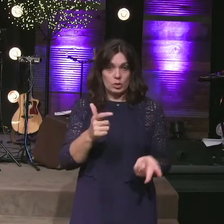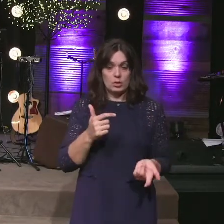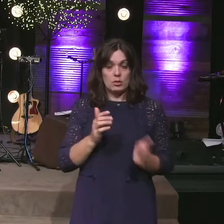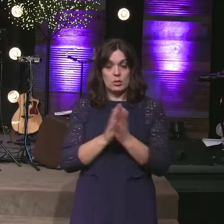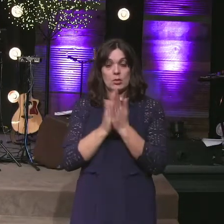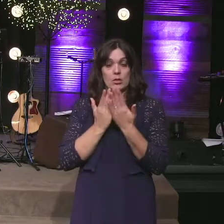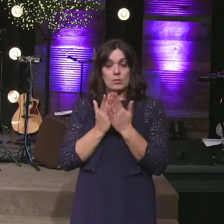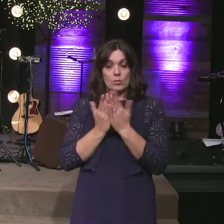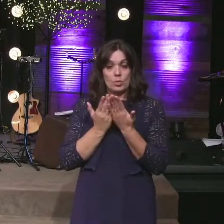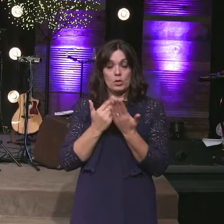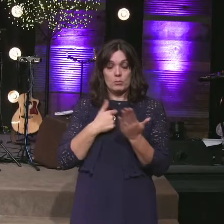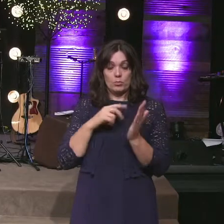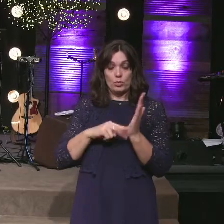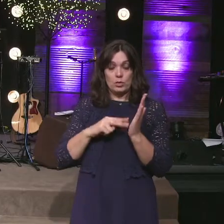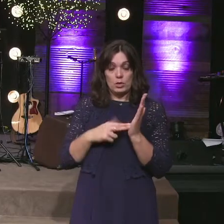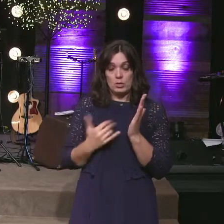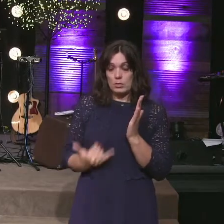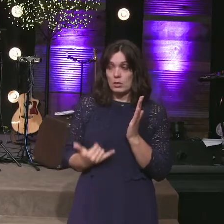now by,